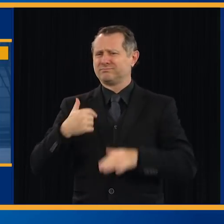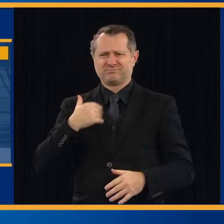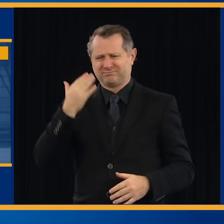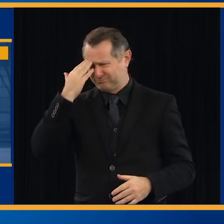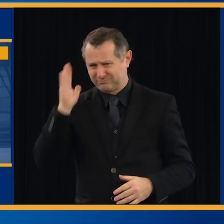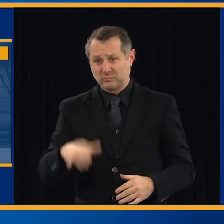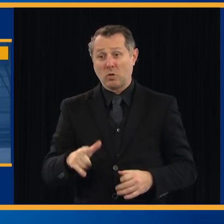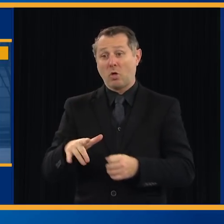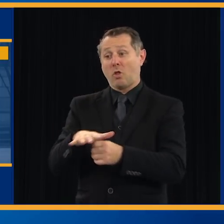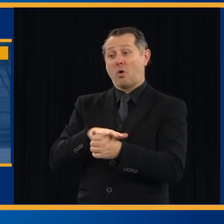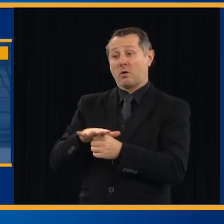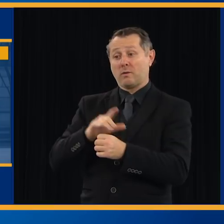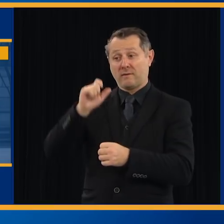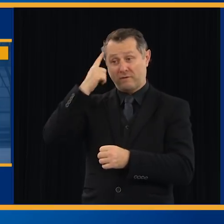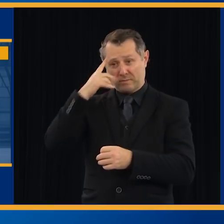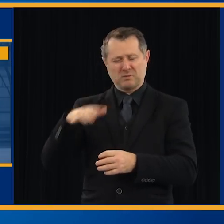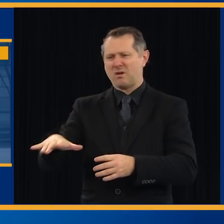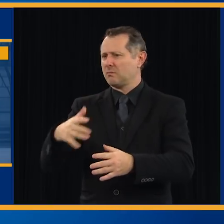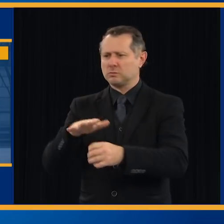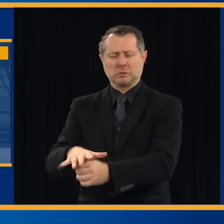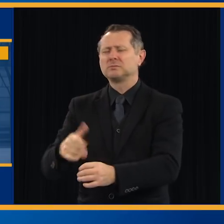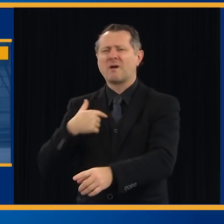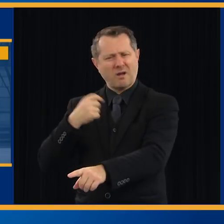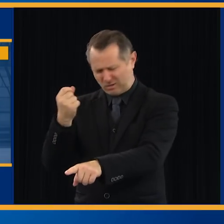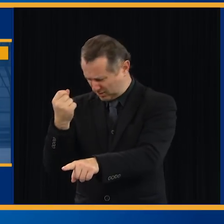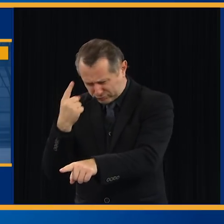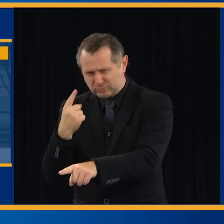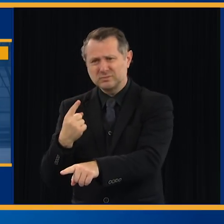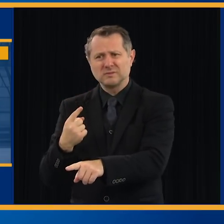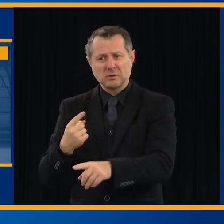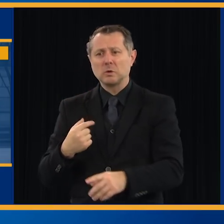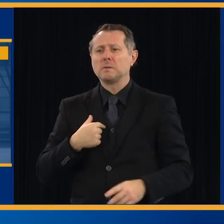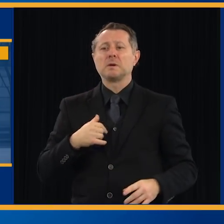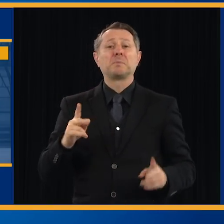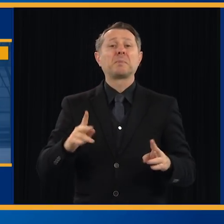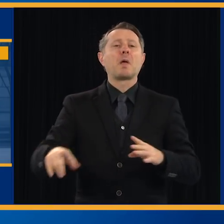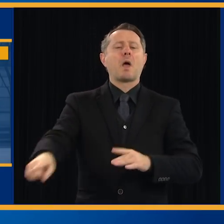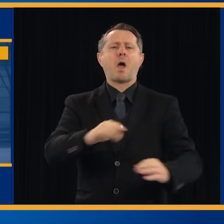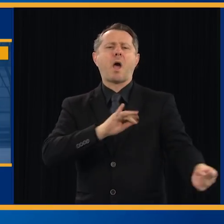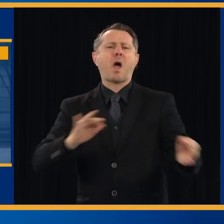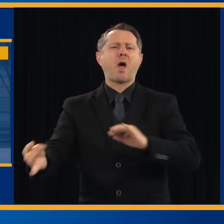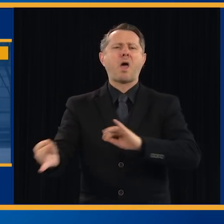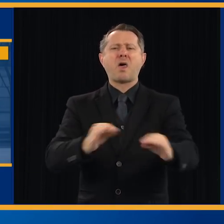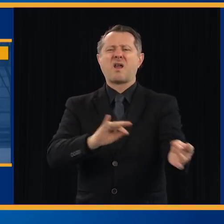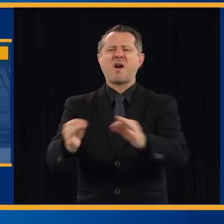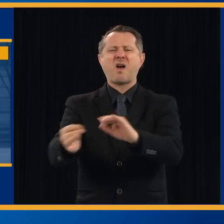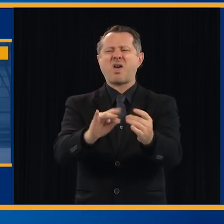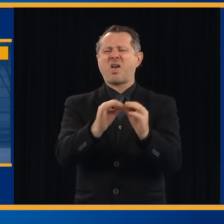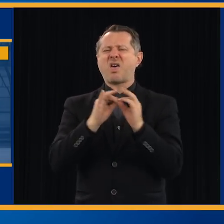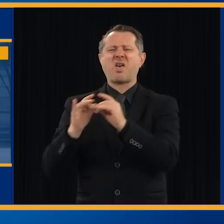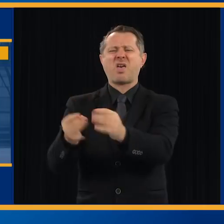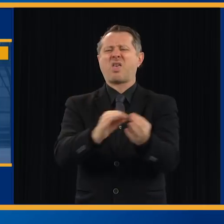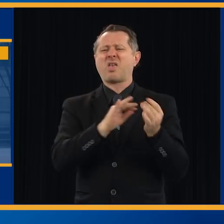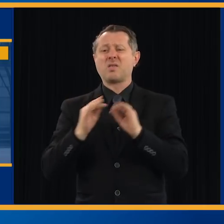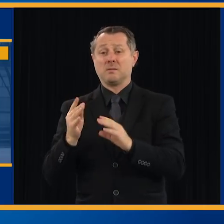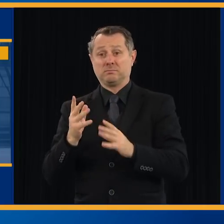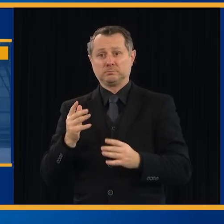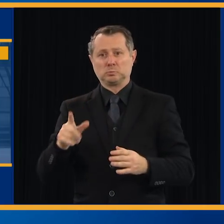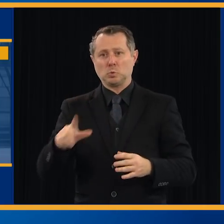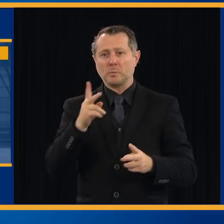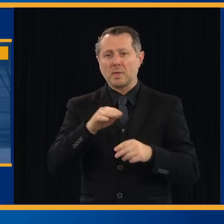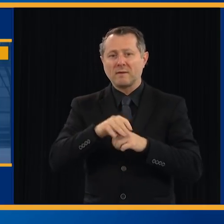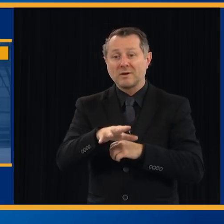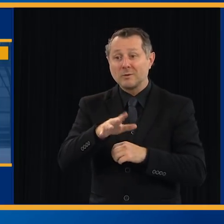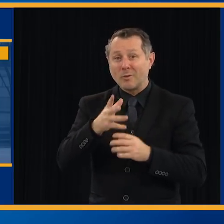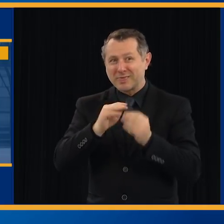officials are under. I understand the mounting political pressure. You know, people see those numbers come down. They're like, okay,